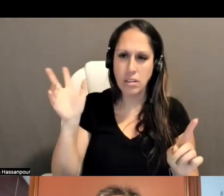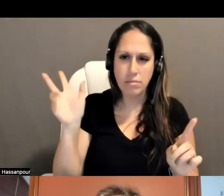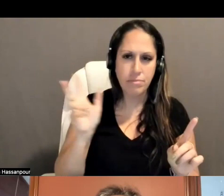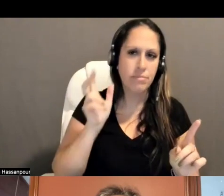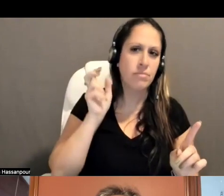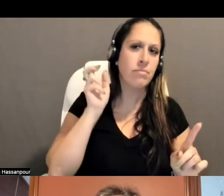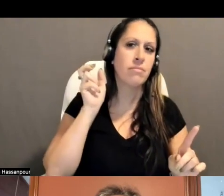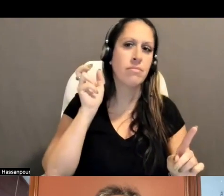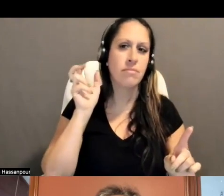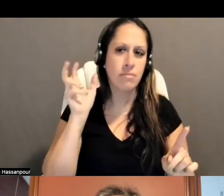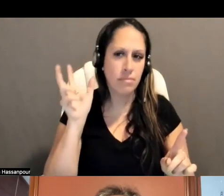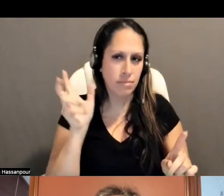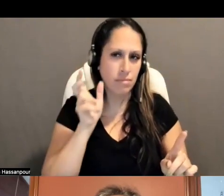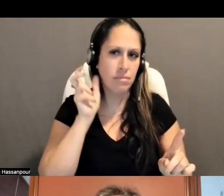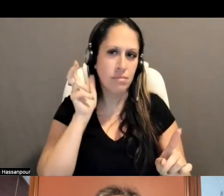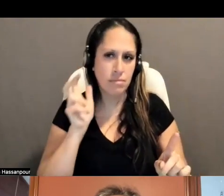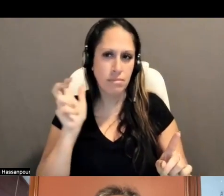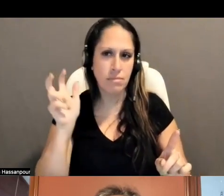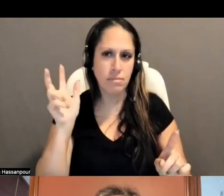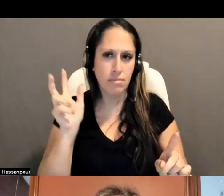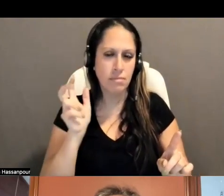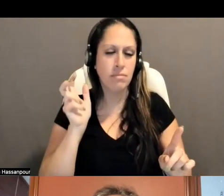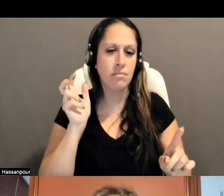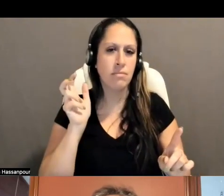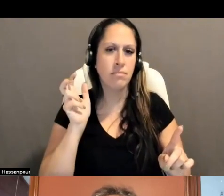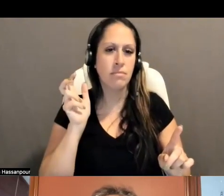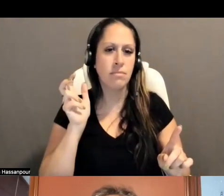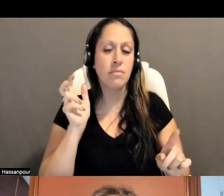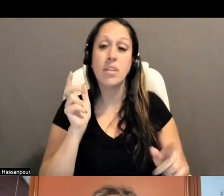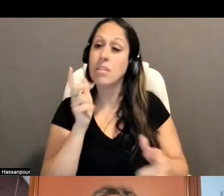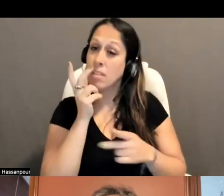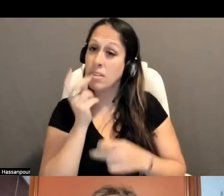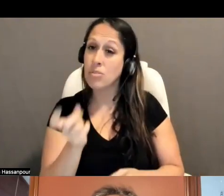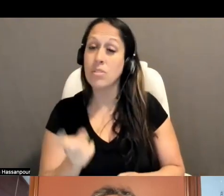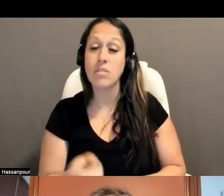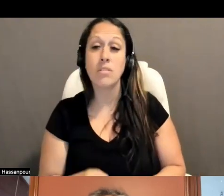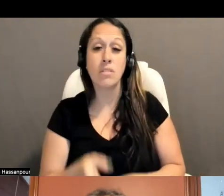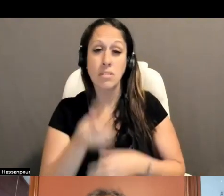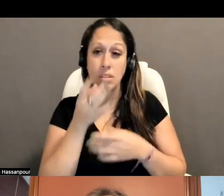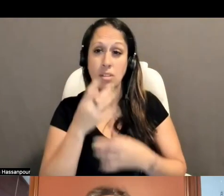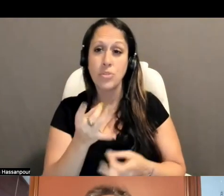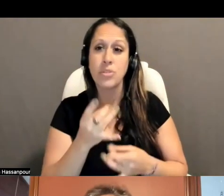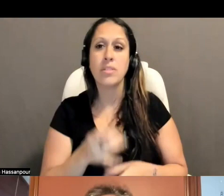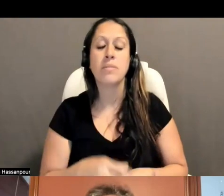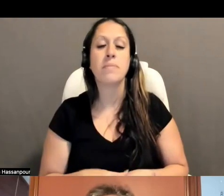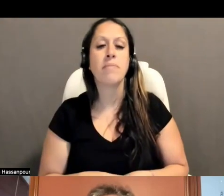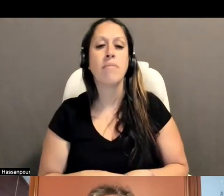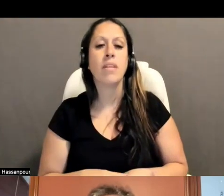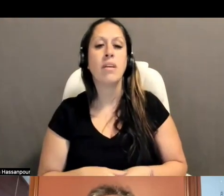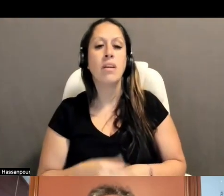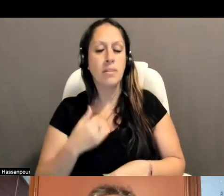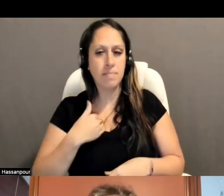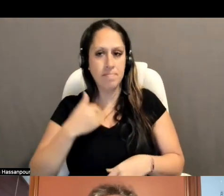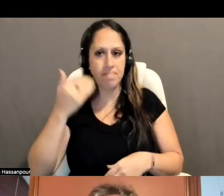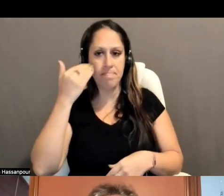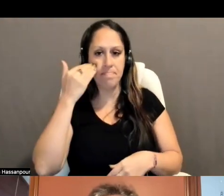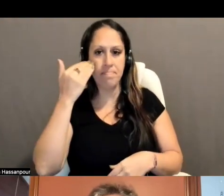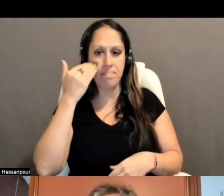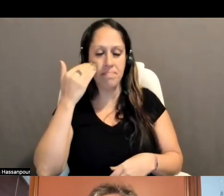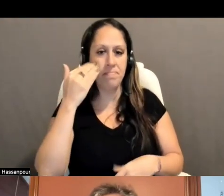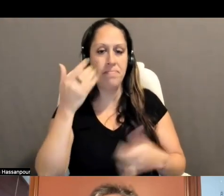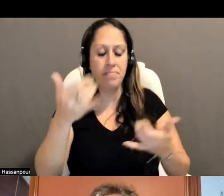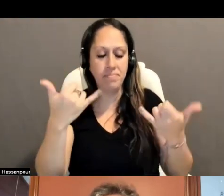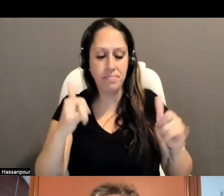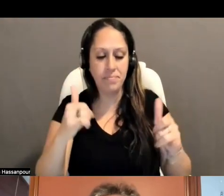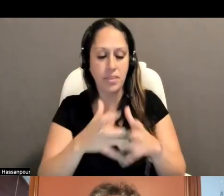is, the melody. That's interesting. So I know that you've played a lot of jazz and a